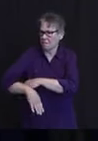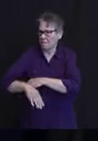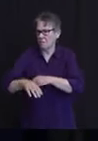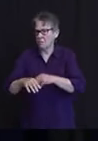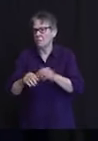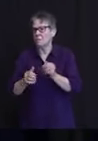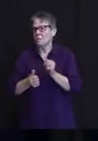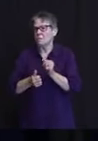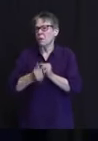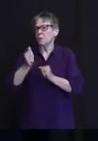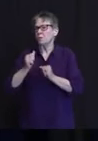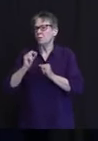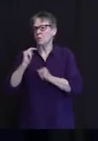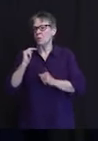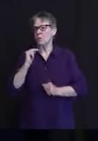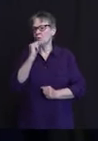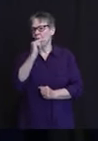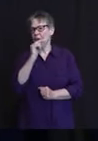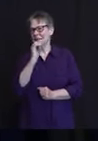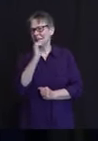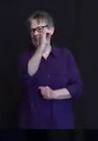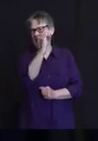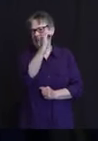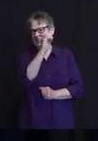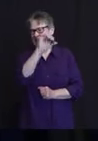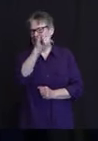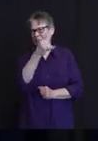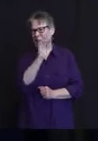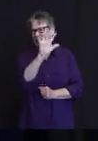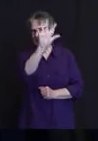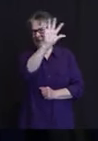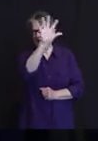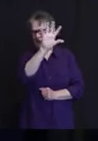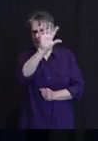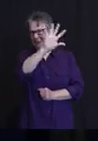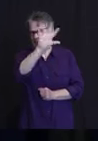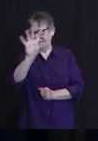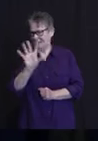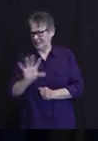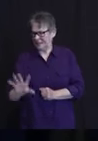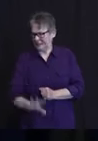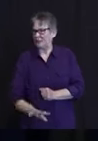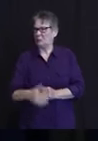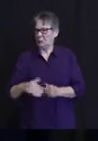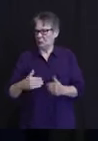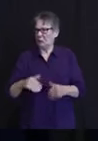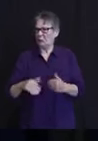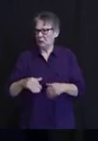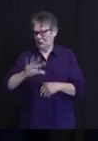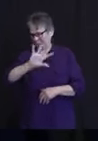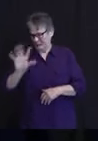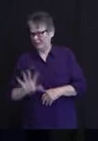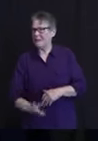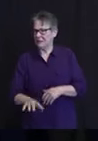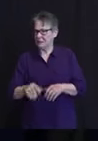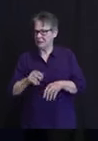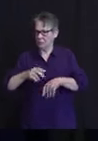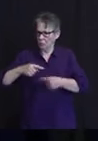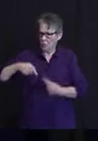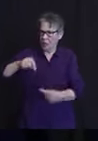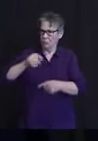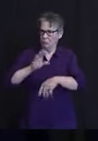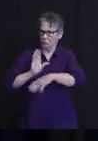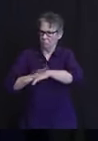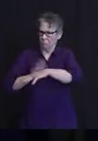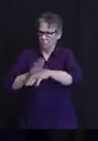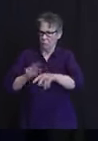under that tornado watch. The difference between the watch and the warning is really the watch is about broad areas where conditions could